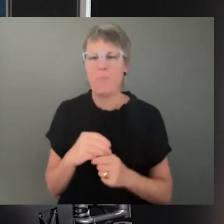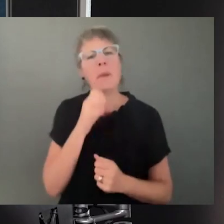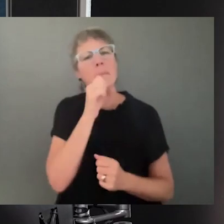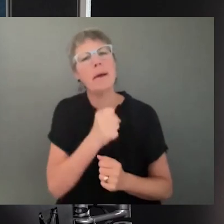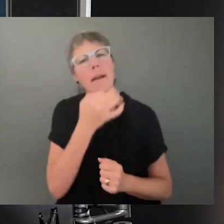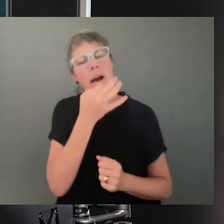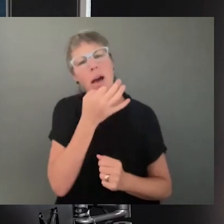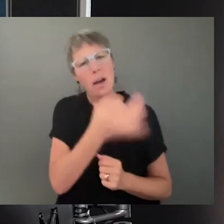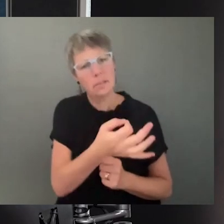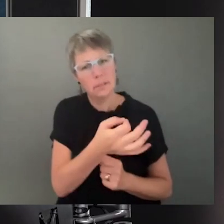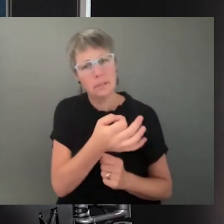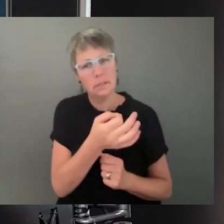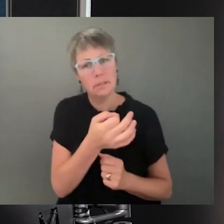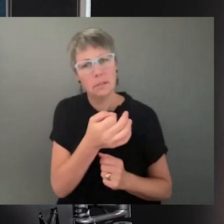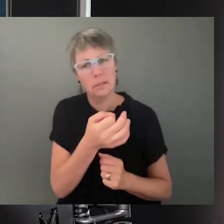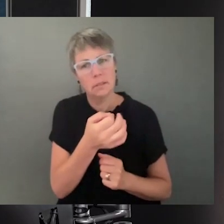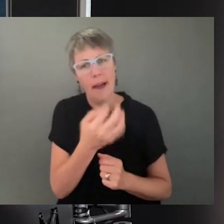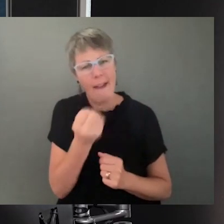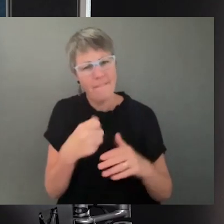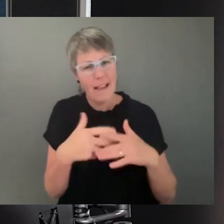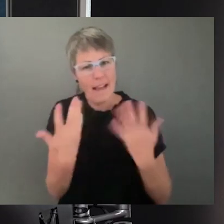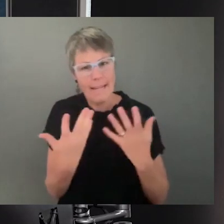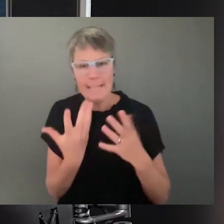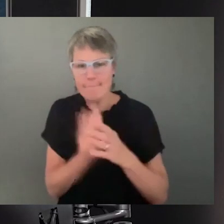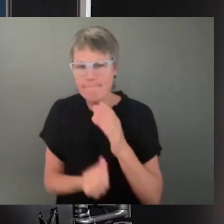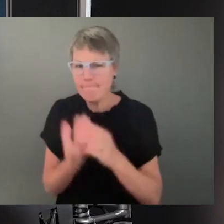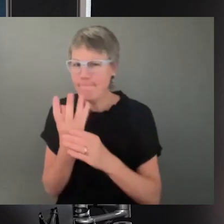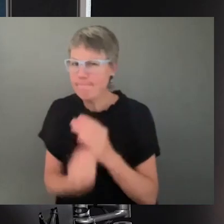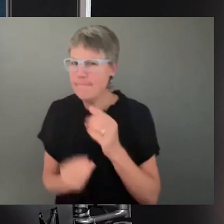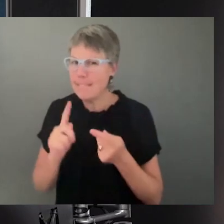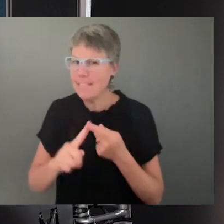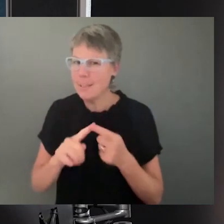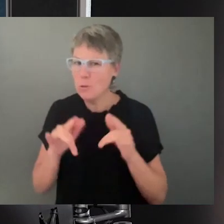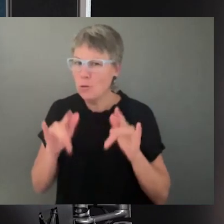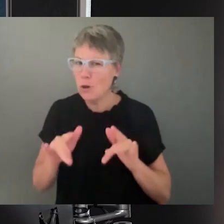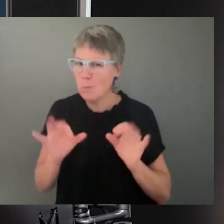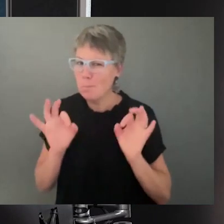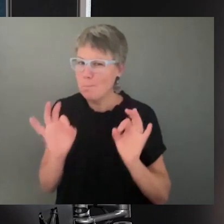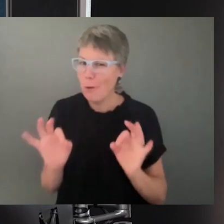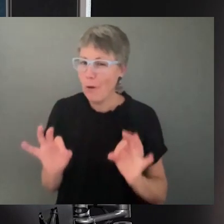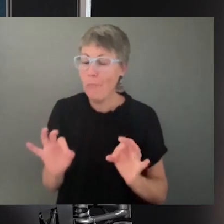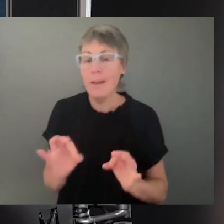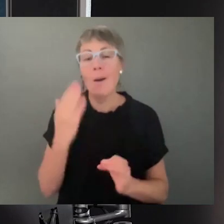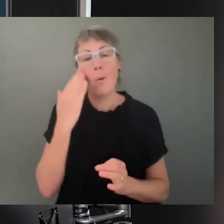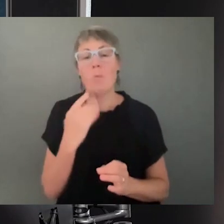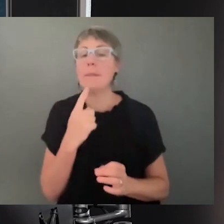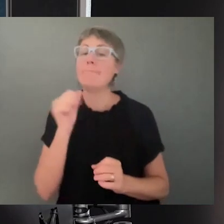from disaster risk reduction planning and practice. Are there responses to planning that may have some